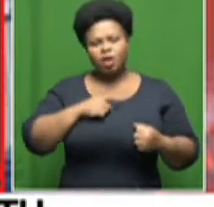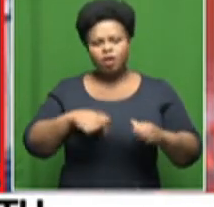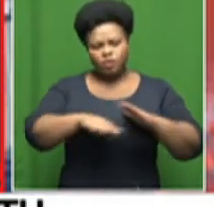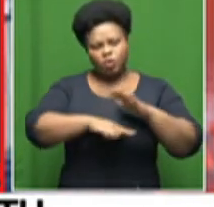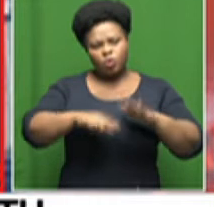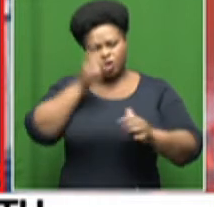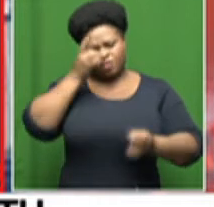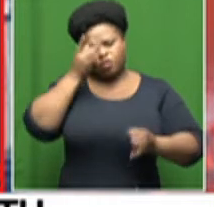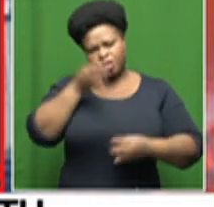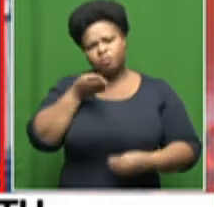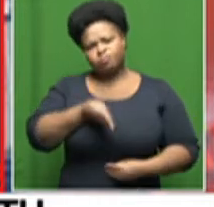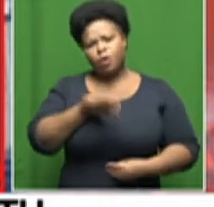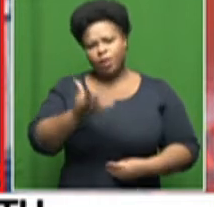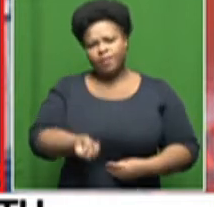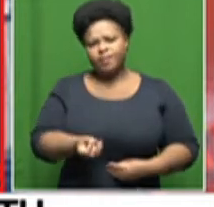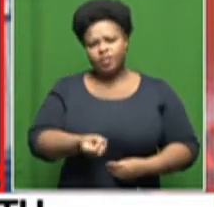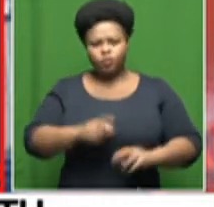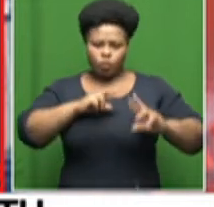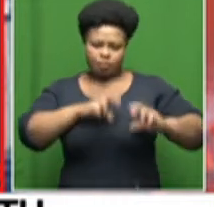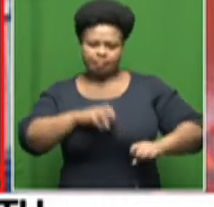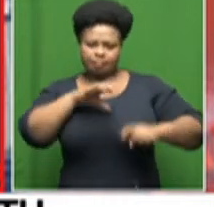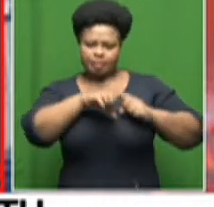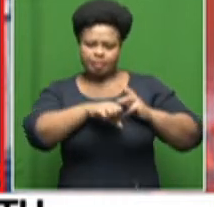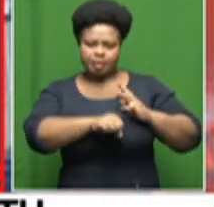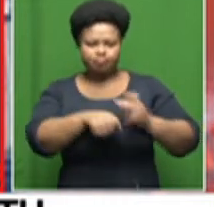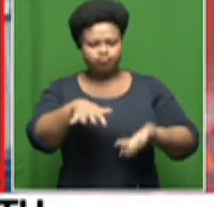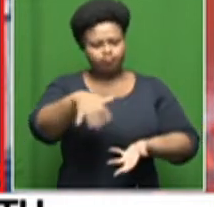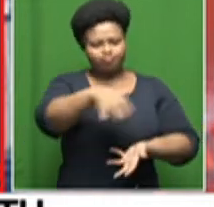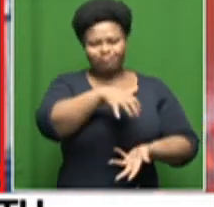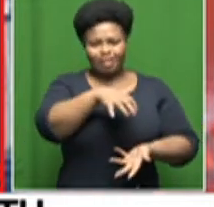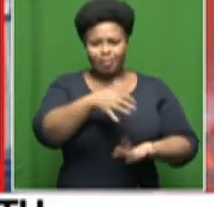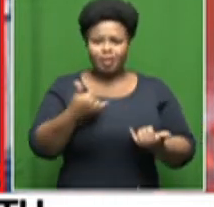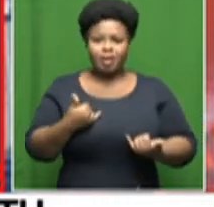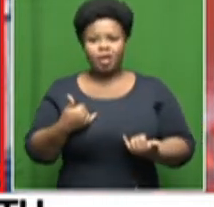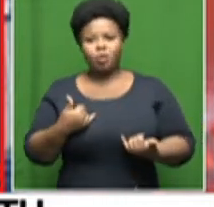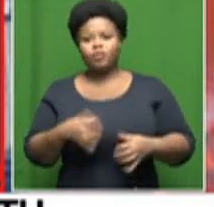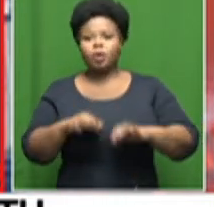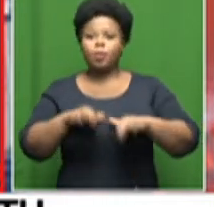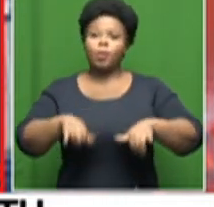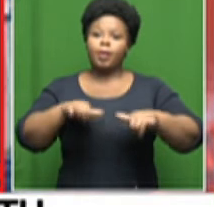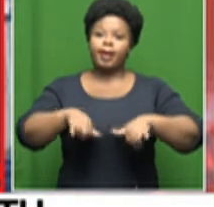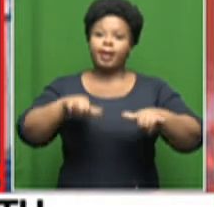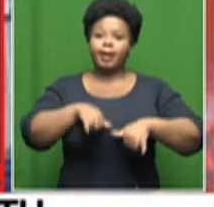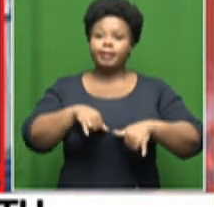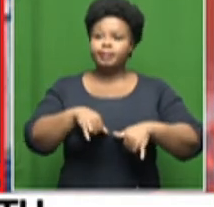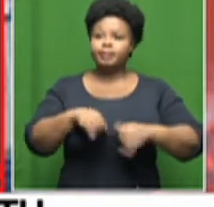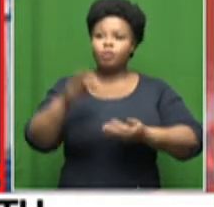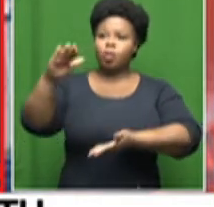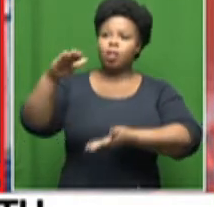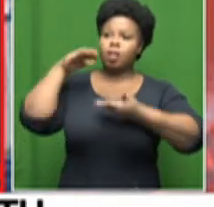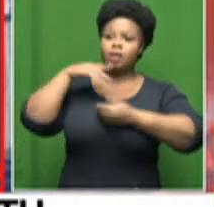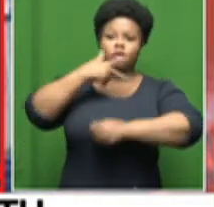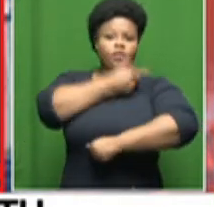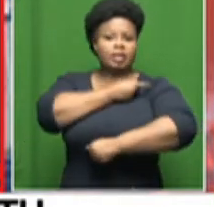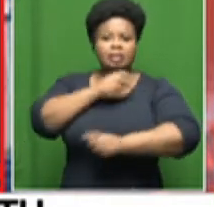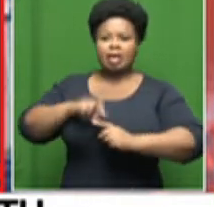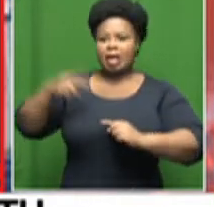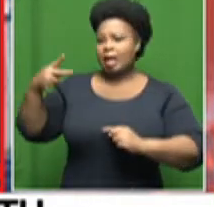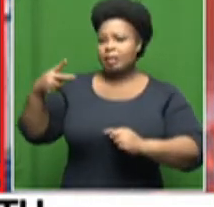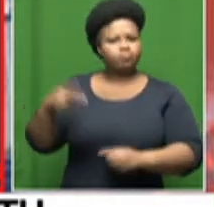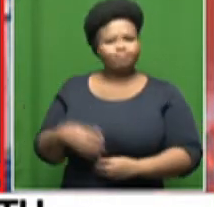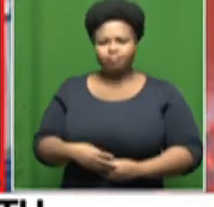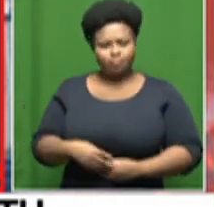data now, and so it would be not good to wait for future vaccines. We have to start with the data that we have, and we